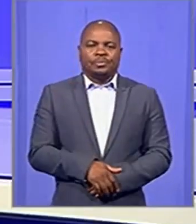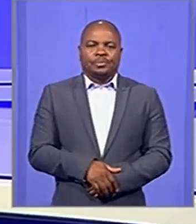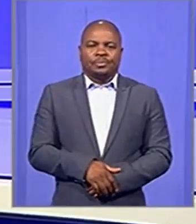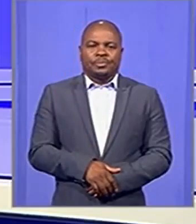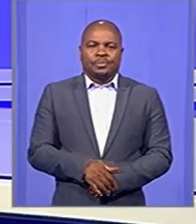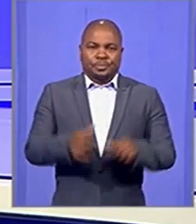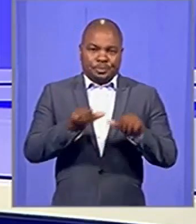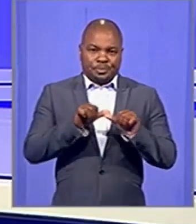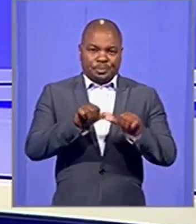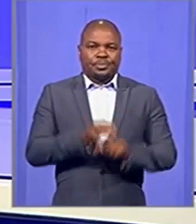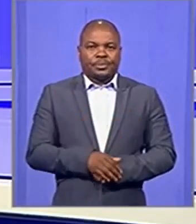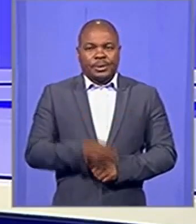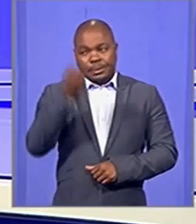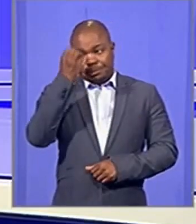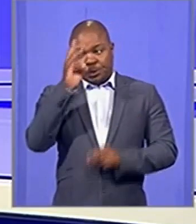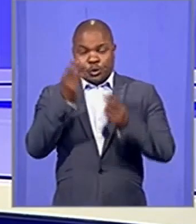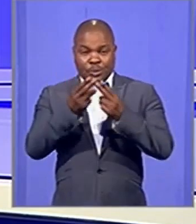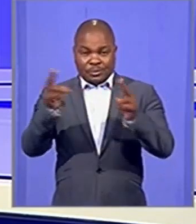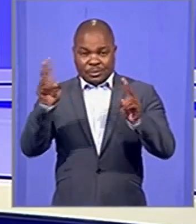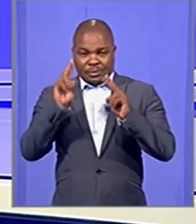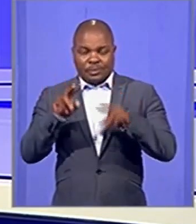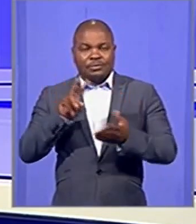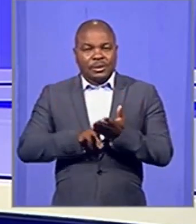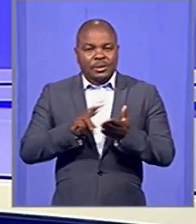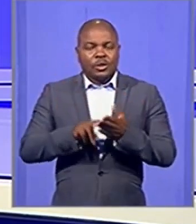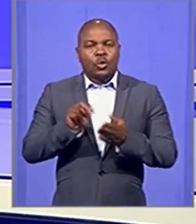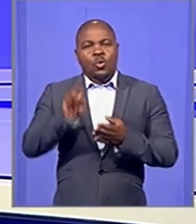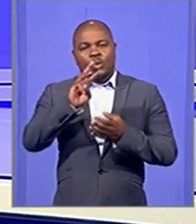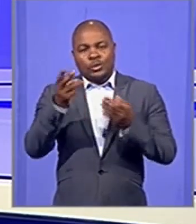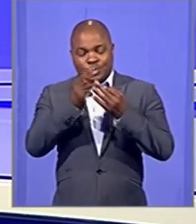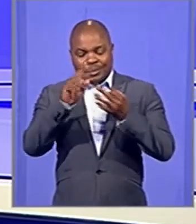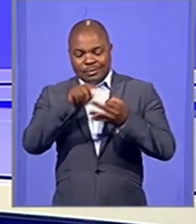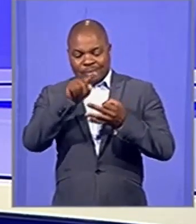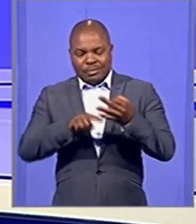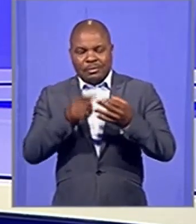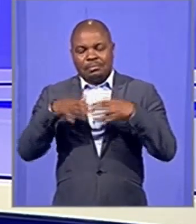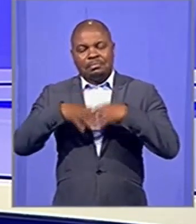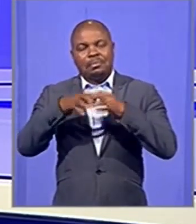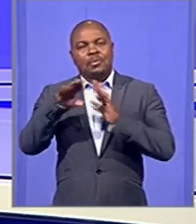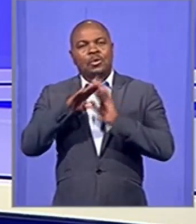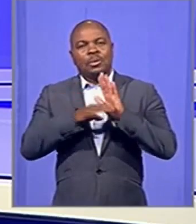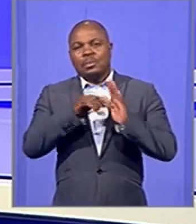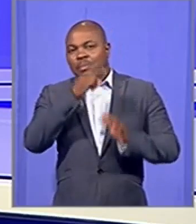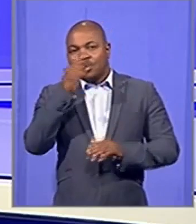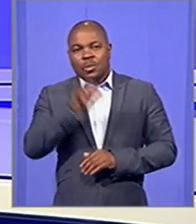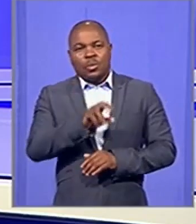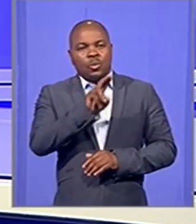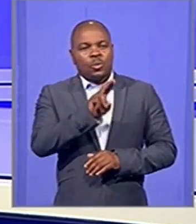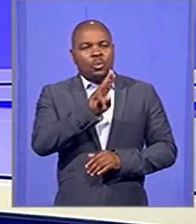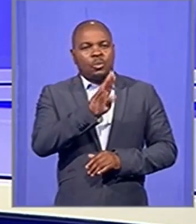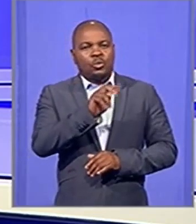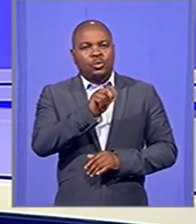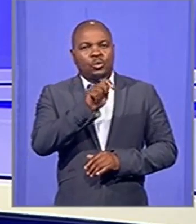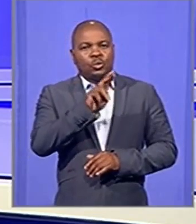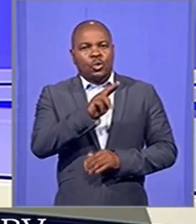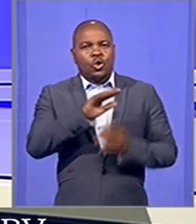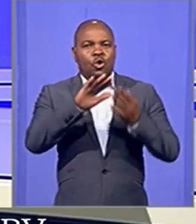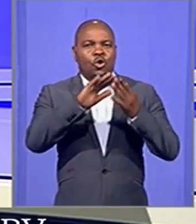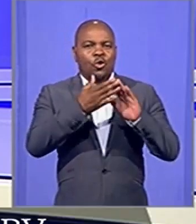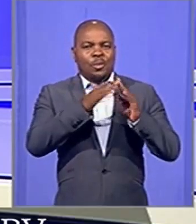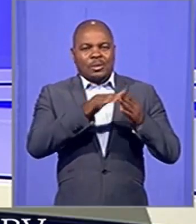Ratela pele, University ya Pretoria ya Vendalia Northwest di tlile ka leano le bitswang Ubuntu Community Model in Nursing e le mokgwa